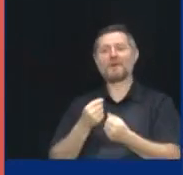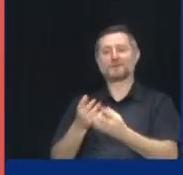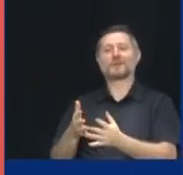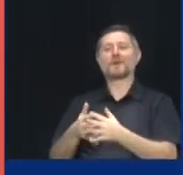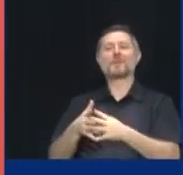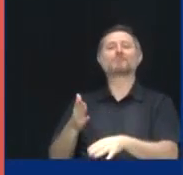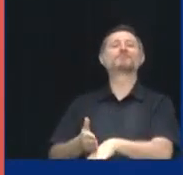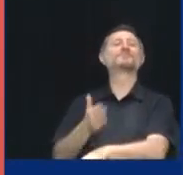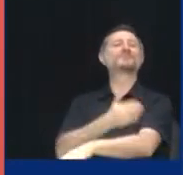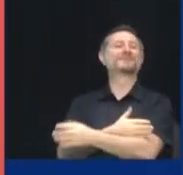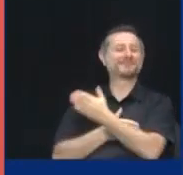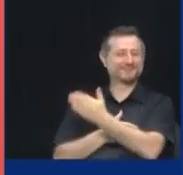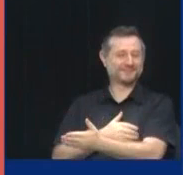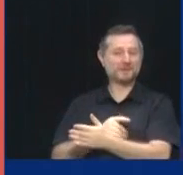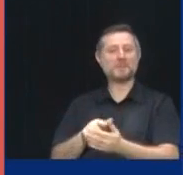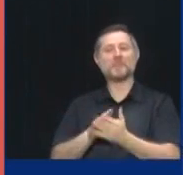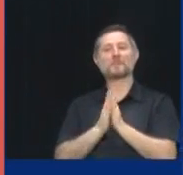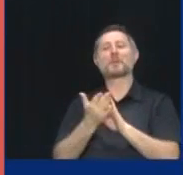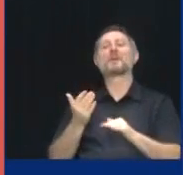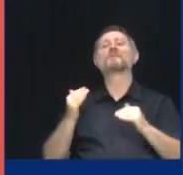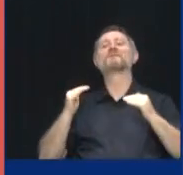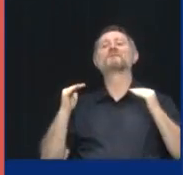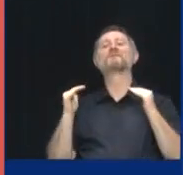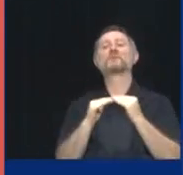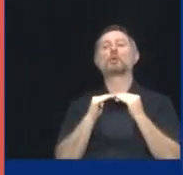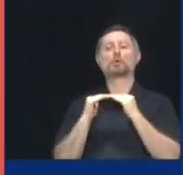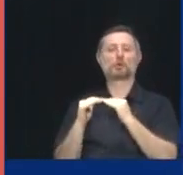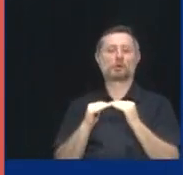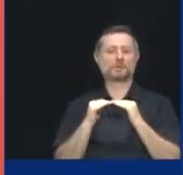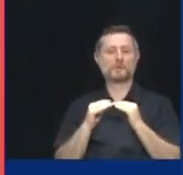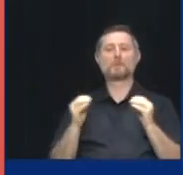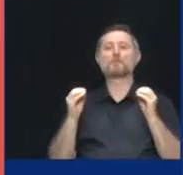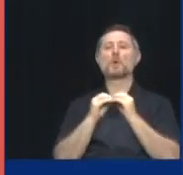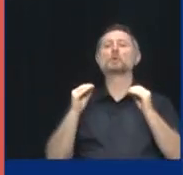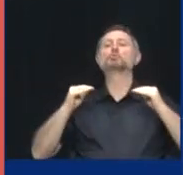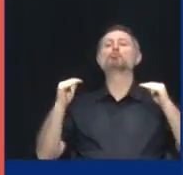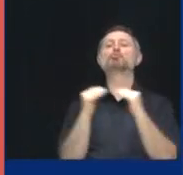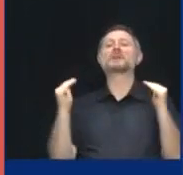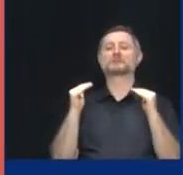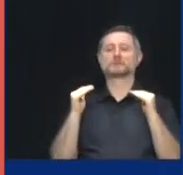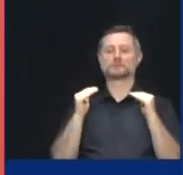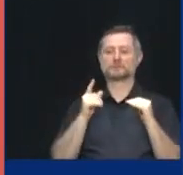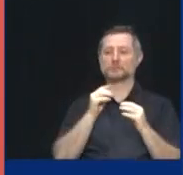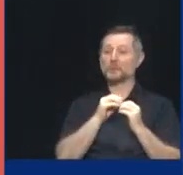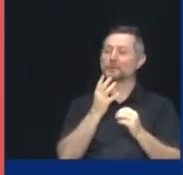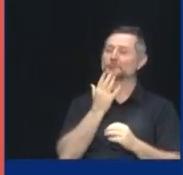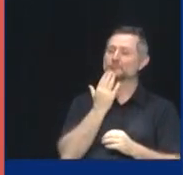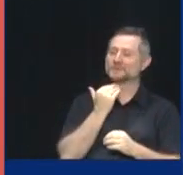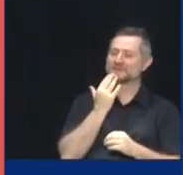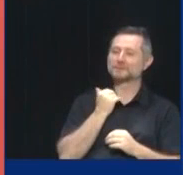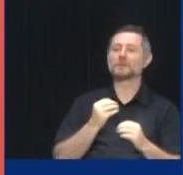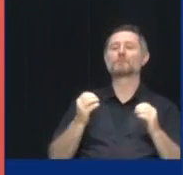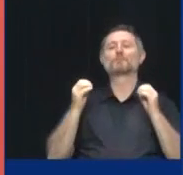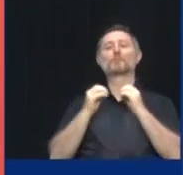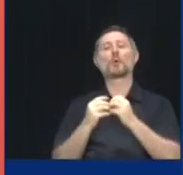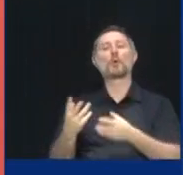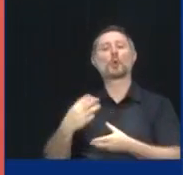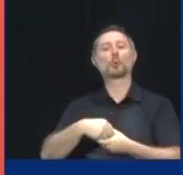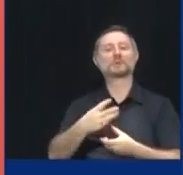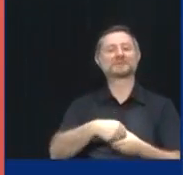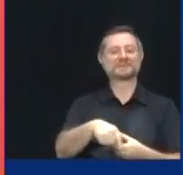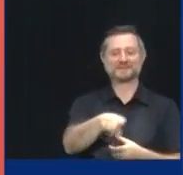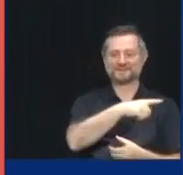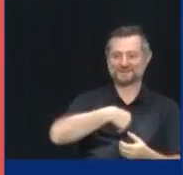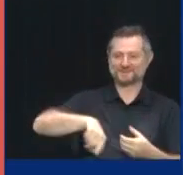it fairer, we make it more just, we make it more sweet, we make it more inclusive. When New York